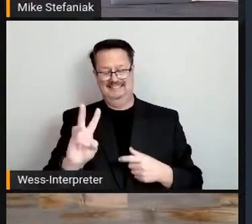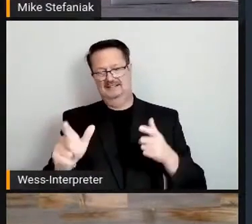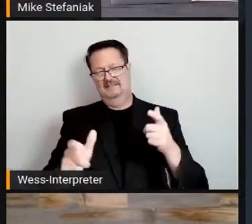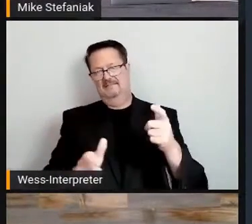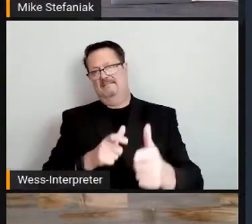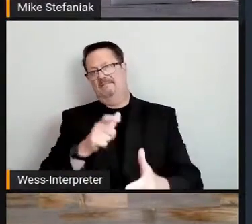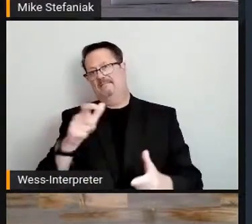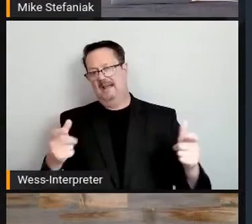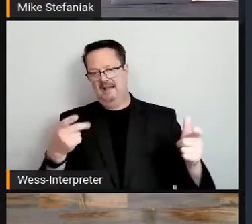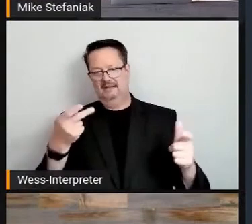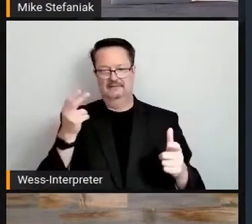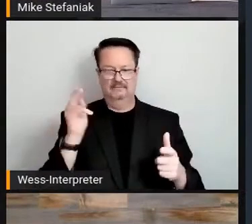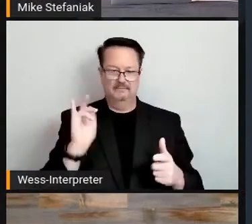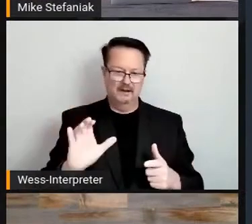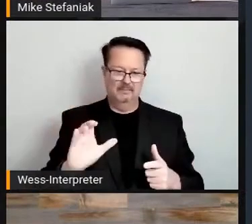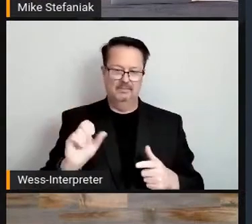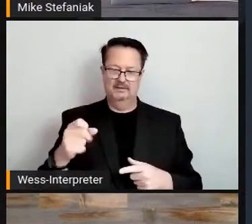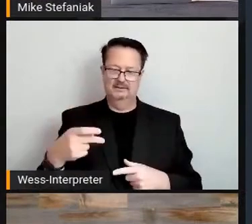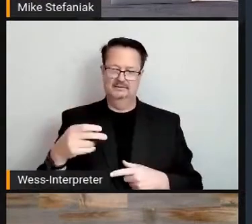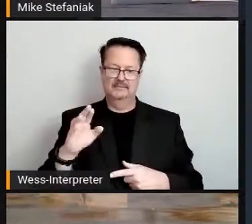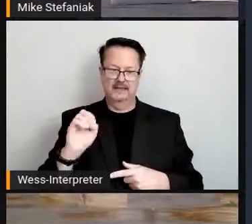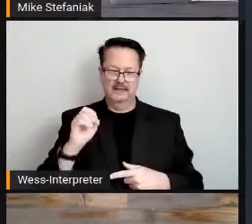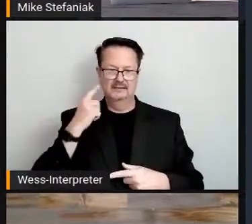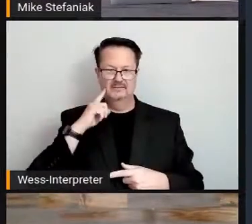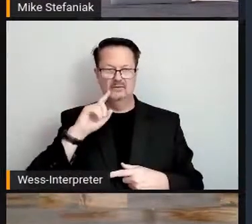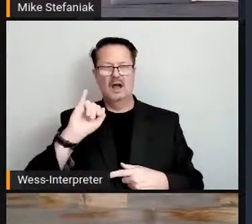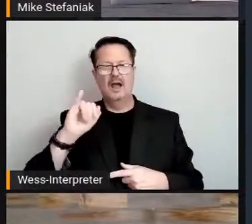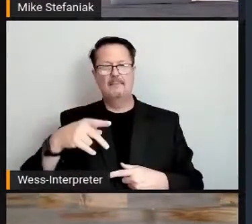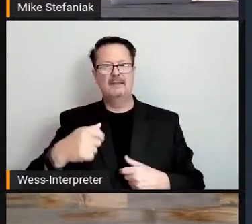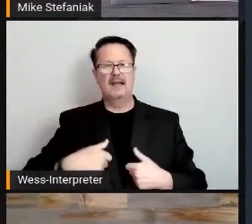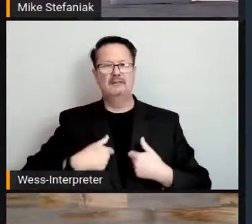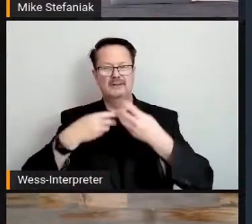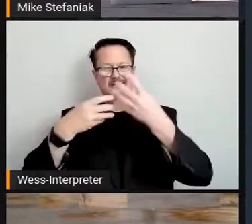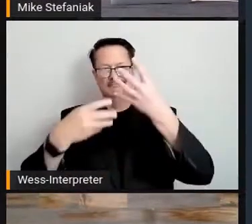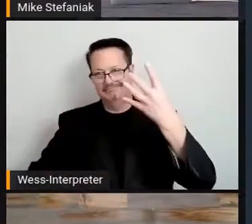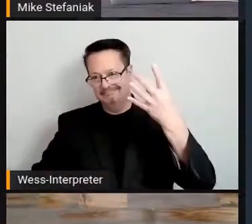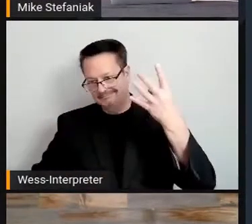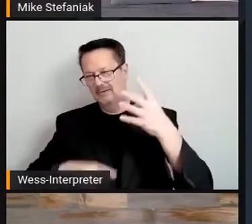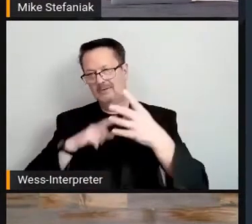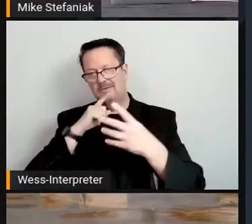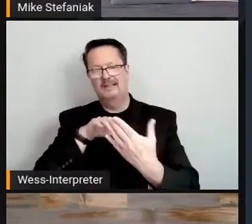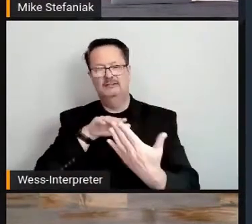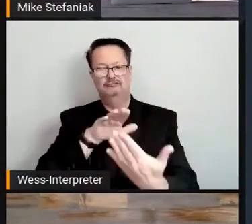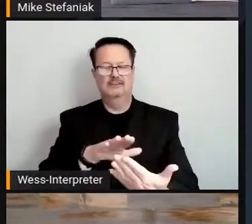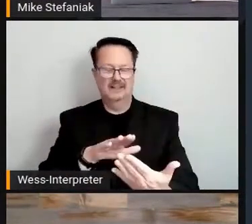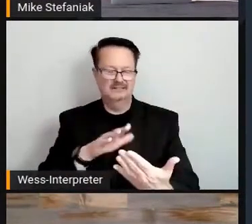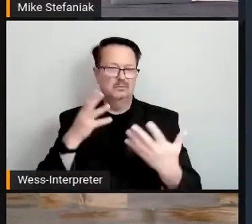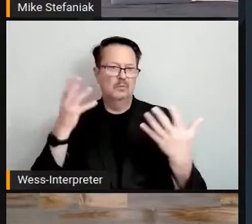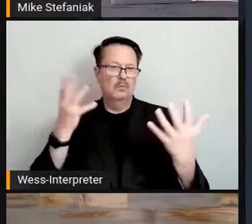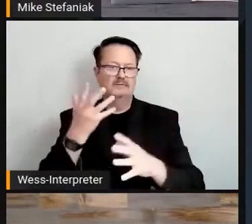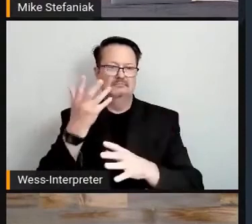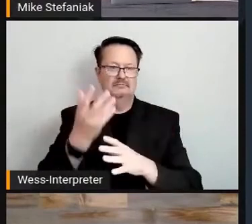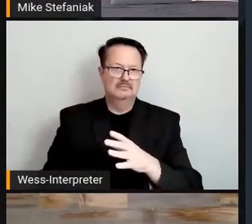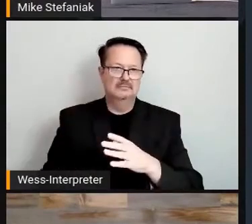public space of IP addresses. And it really addresses all of the shortcomings with v4.